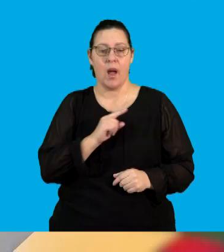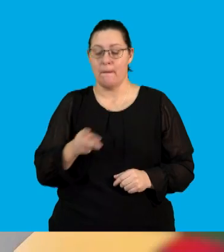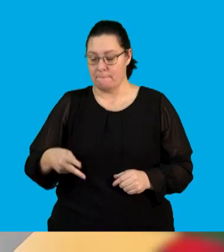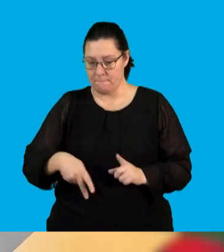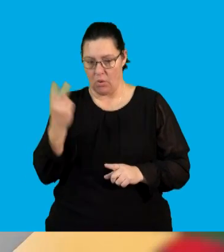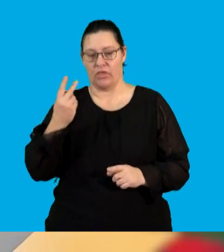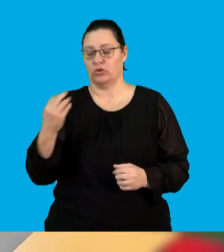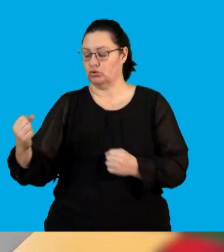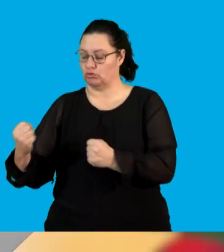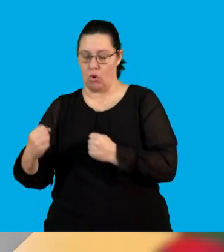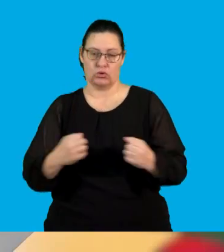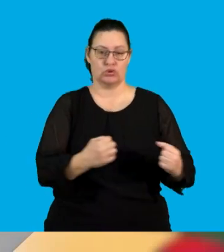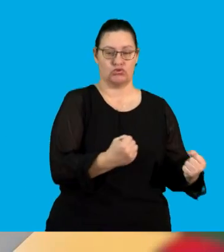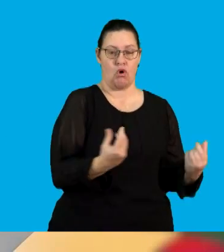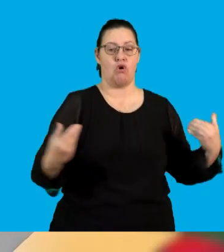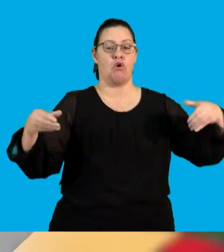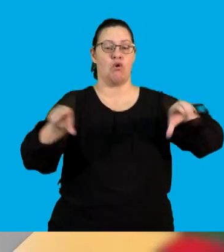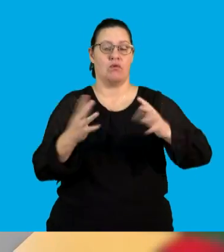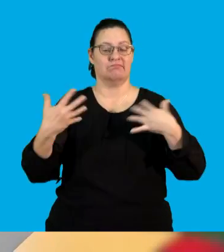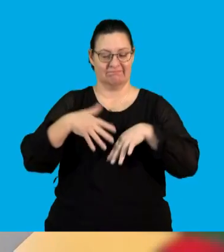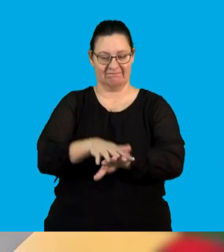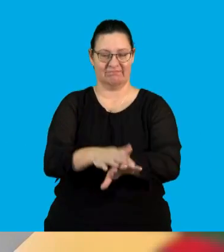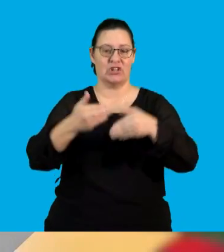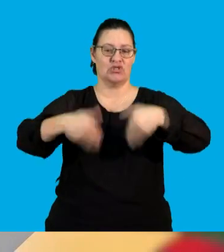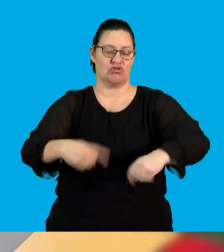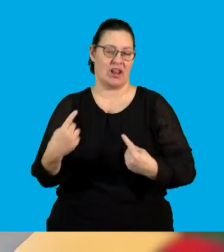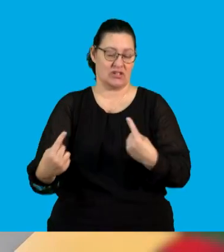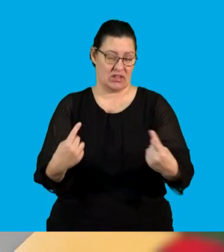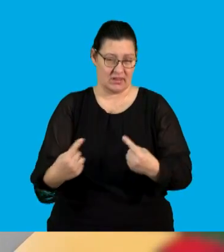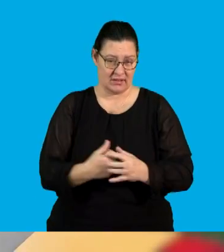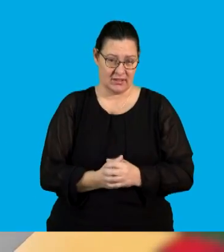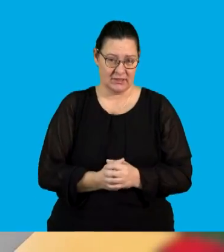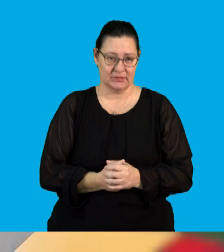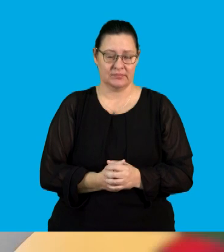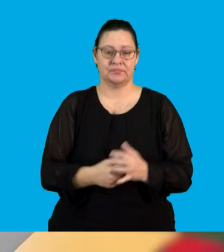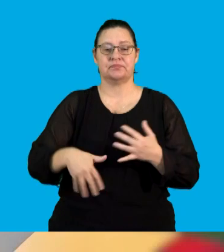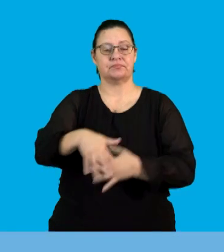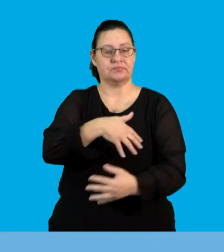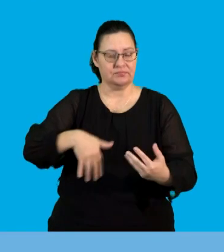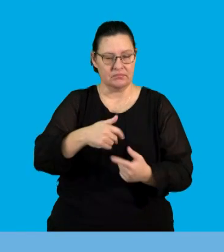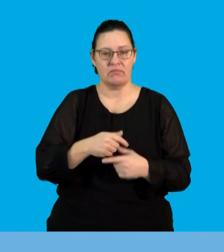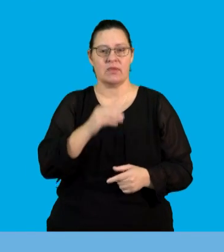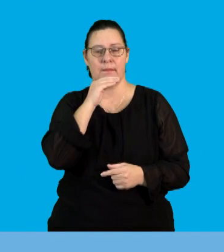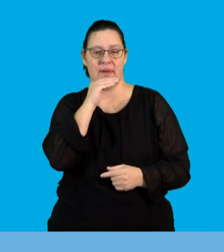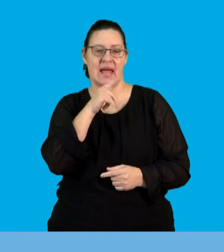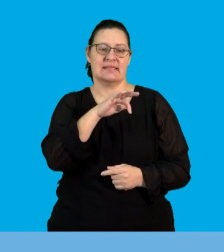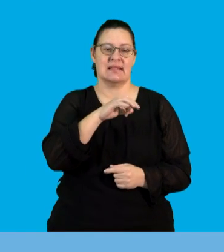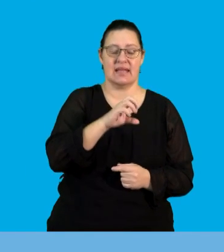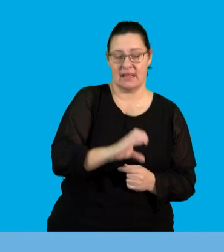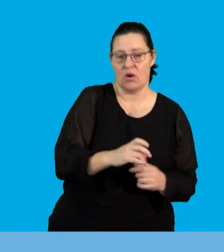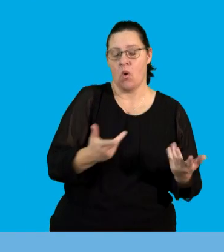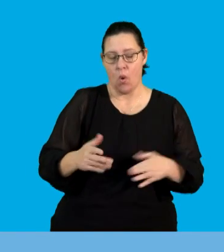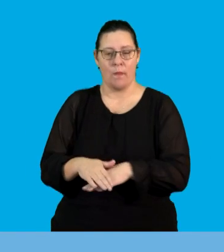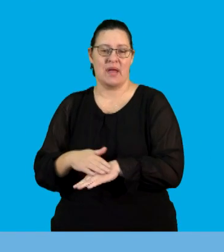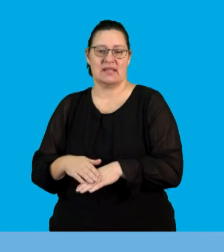because we have strong and strong. Strong versus strong will neutralize each other. So we are saying that the mixture is not going to be